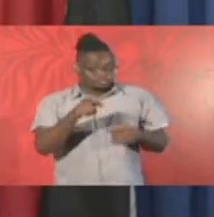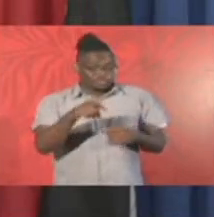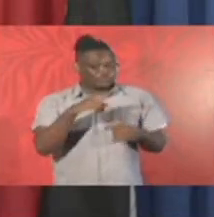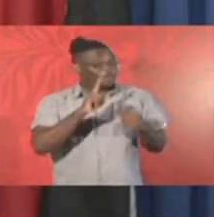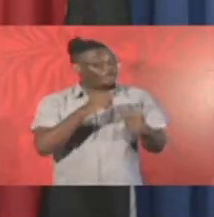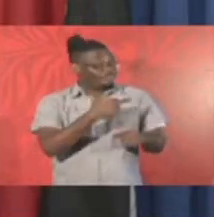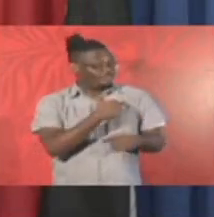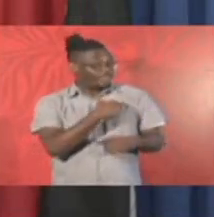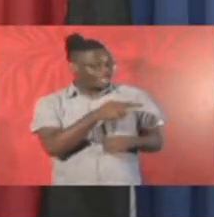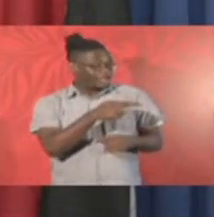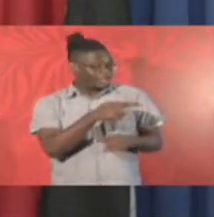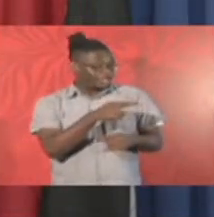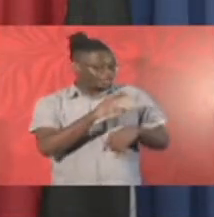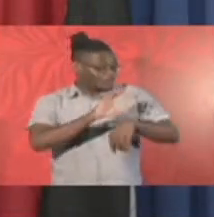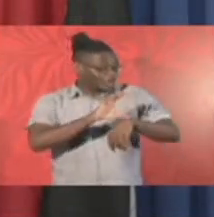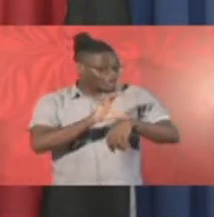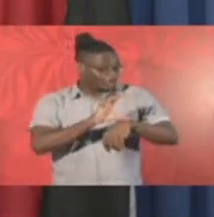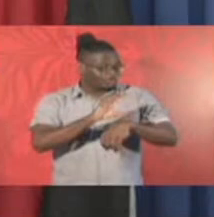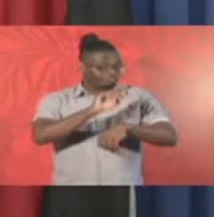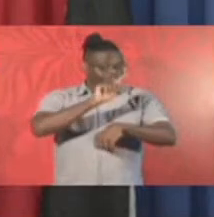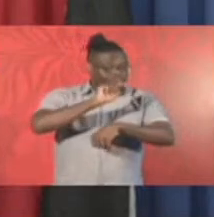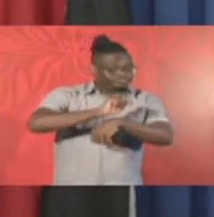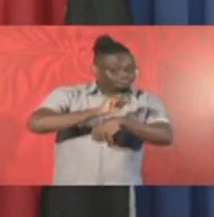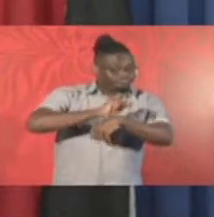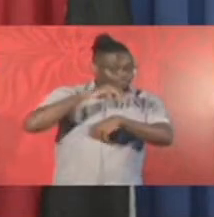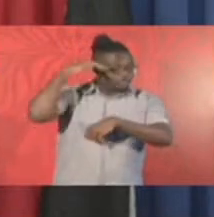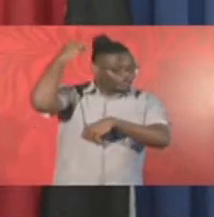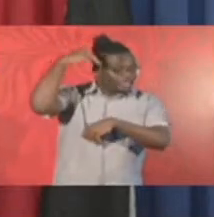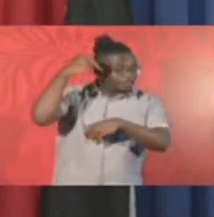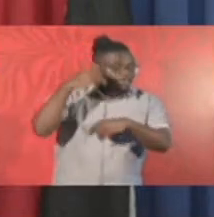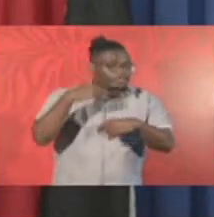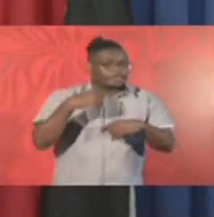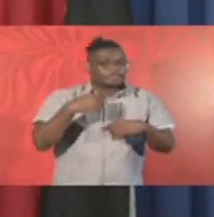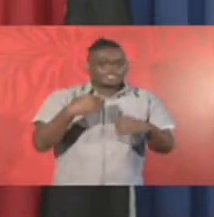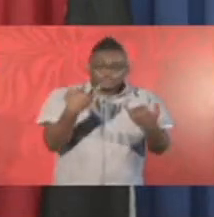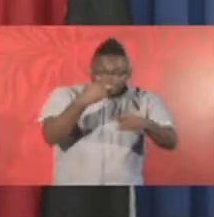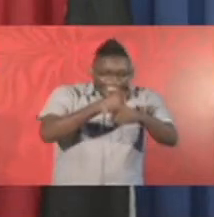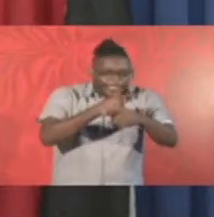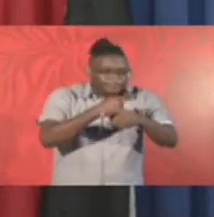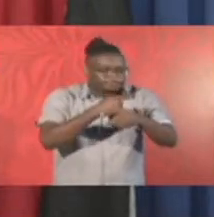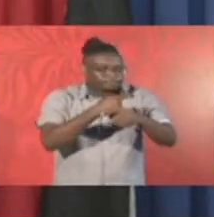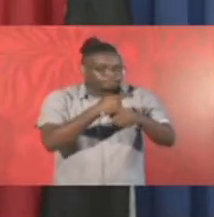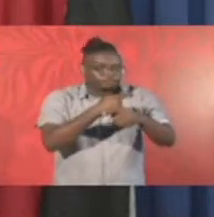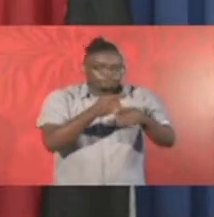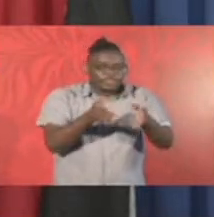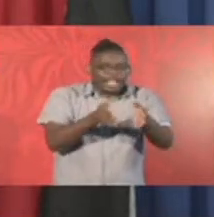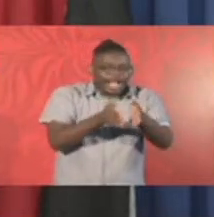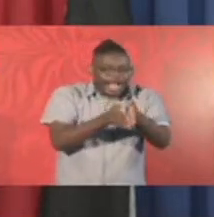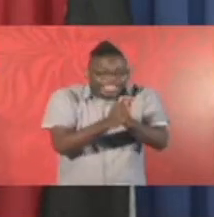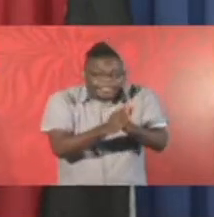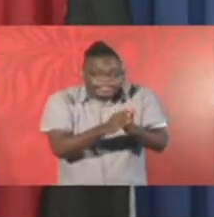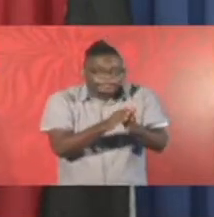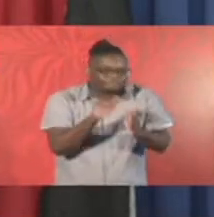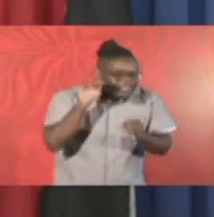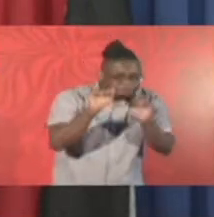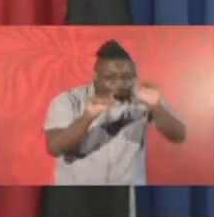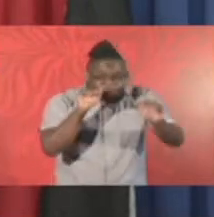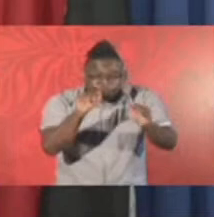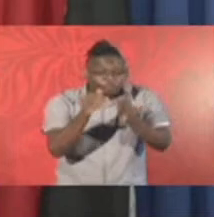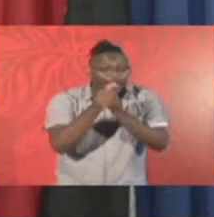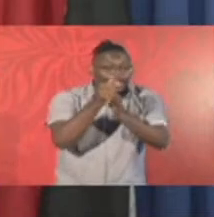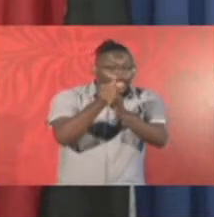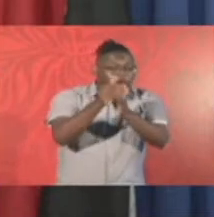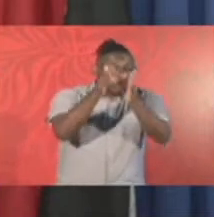to appeal to the leaders of all of these bodies, the leaders of all of